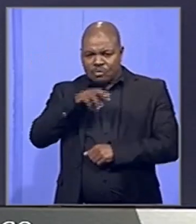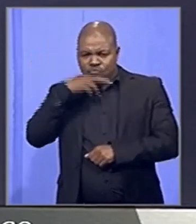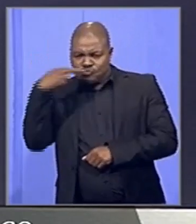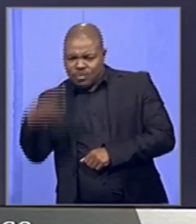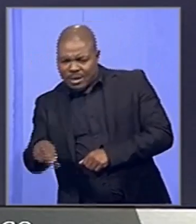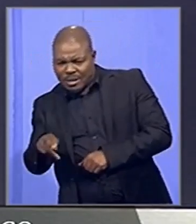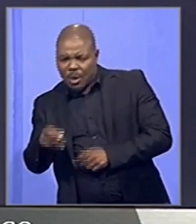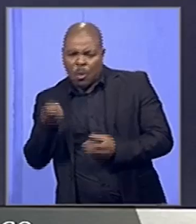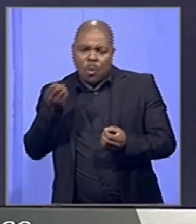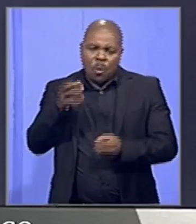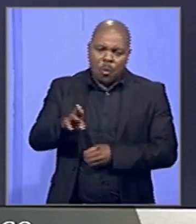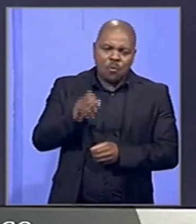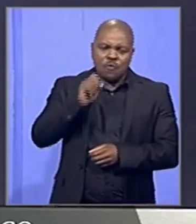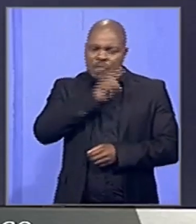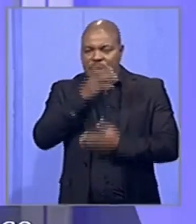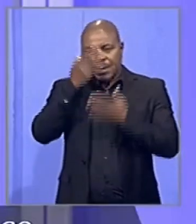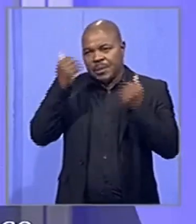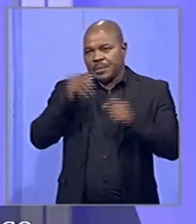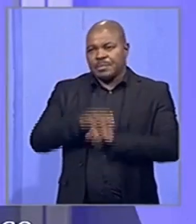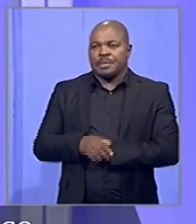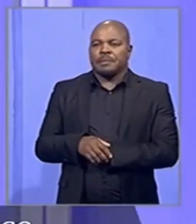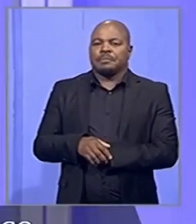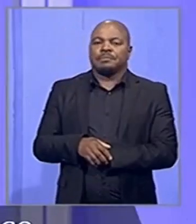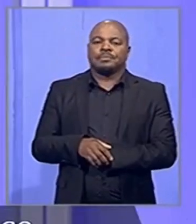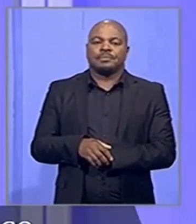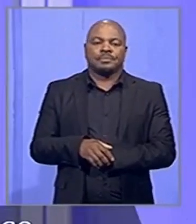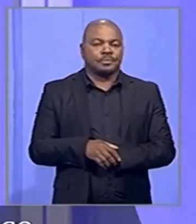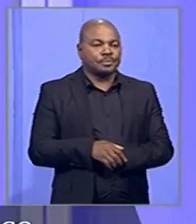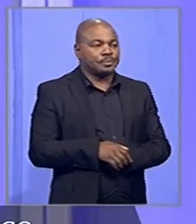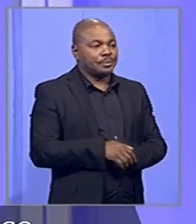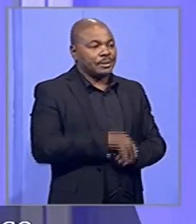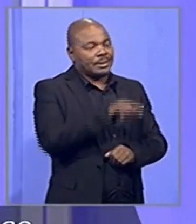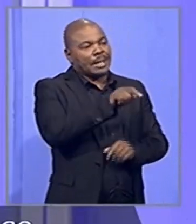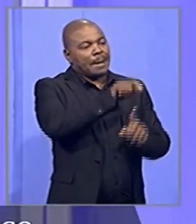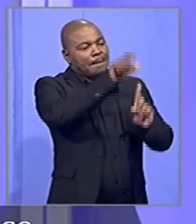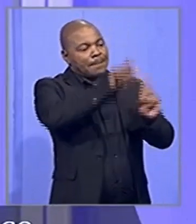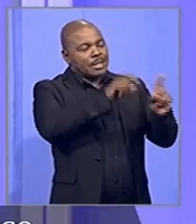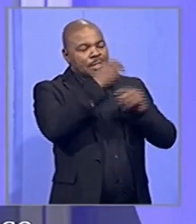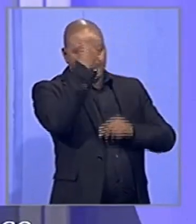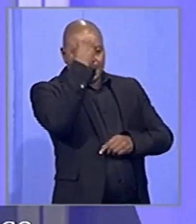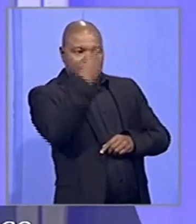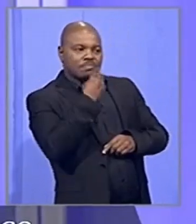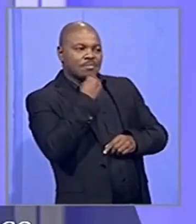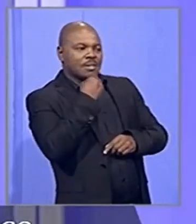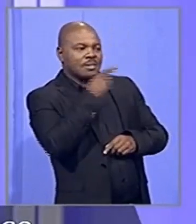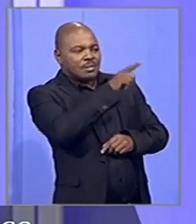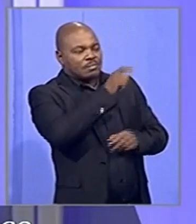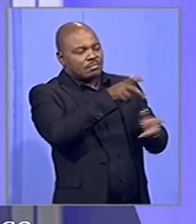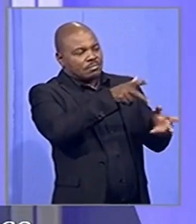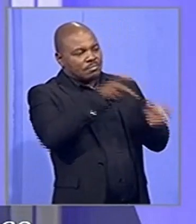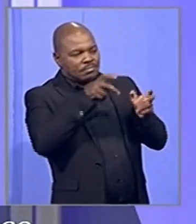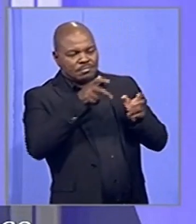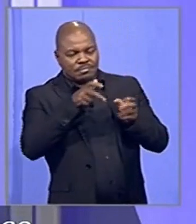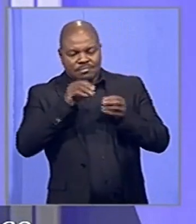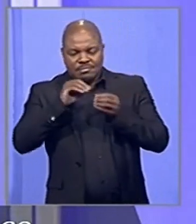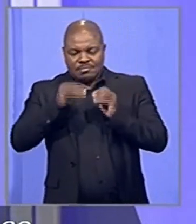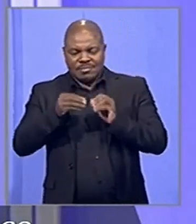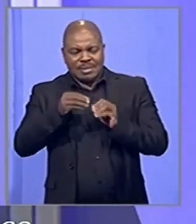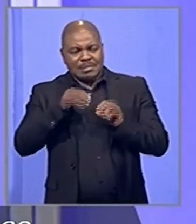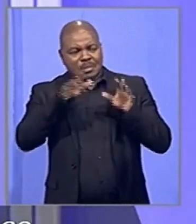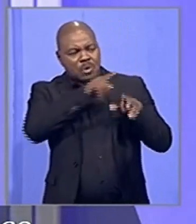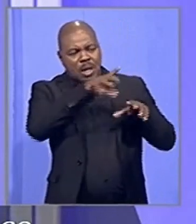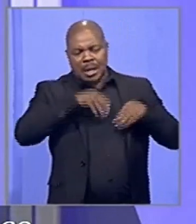nnete or ke ya maka. Jwale ha re shebe tshebediso ya setshwantsho sa motho ka mekgwa e sa amohelehang e ama